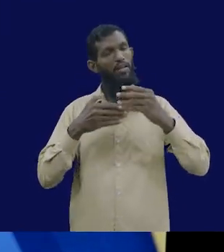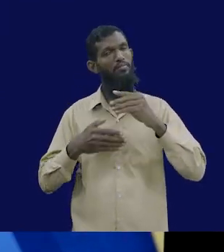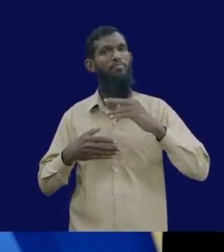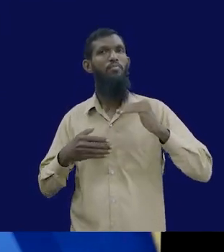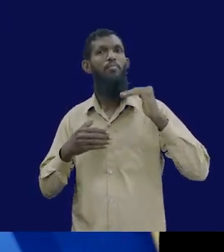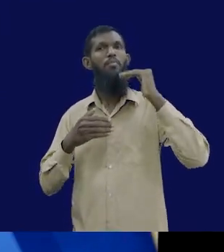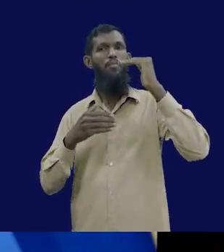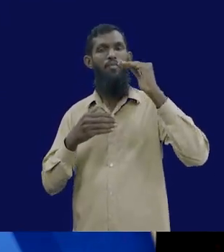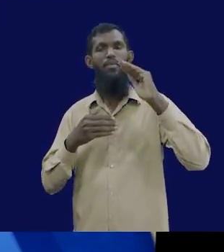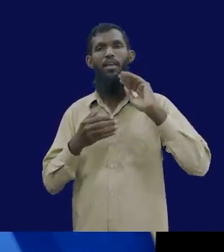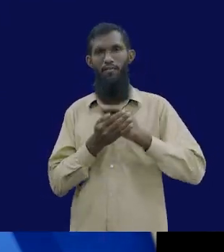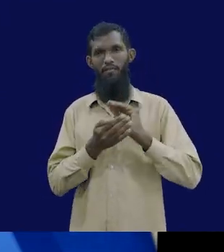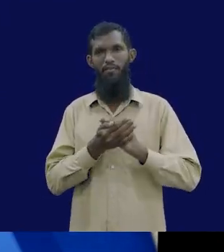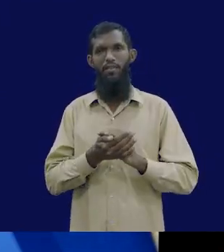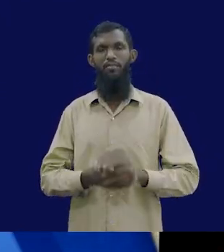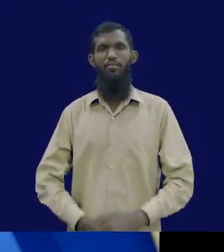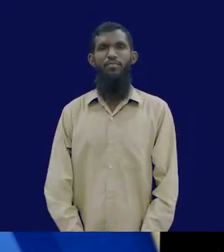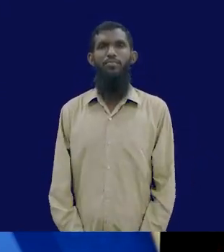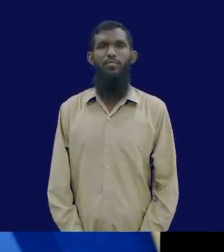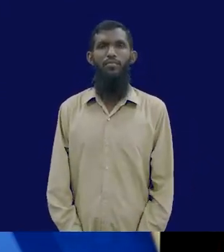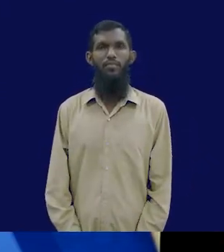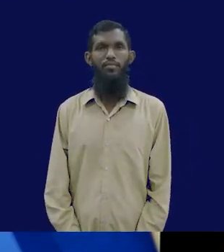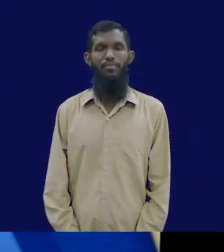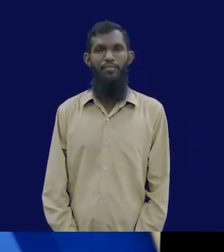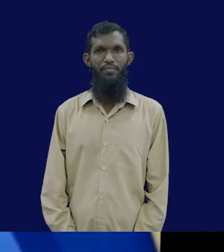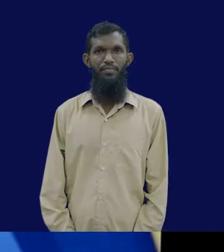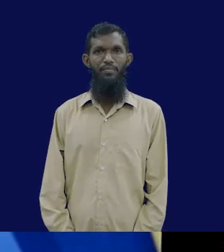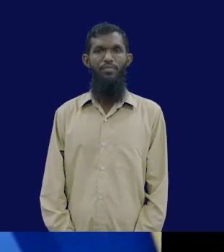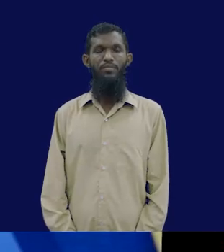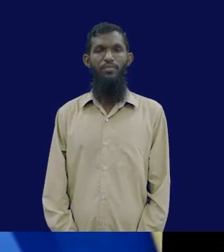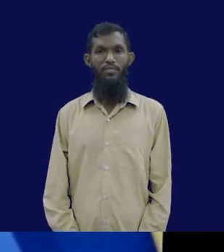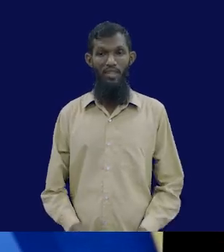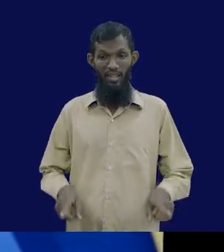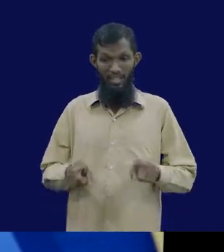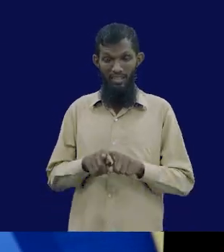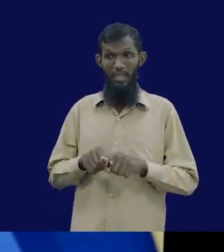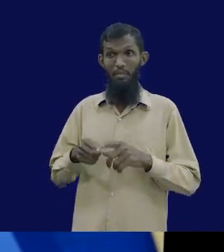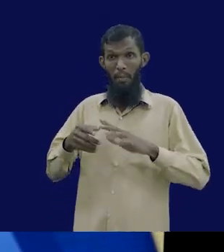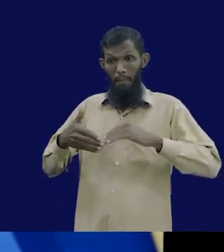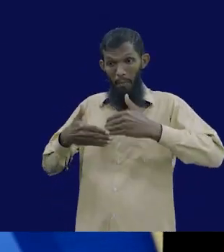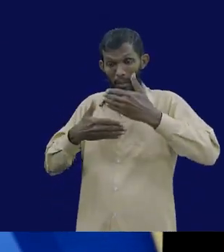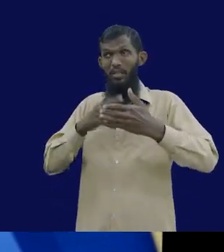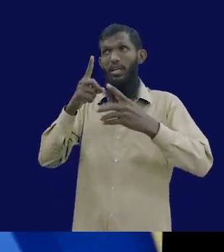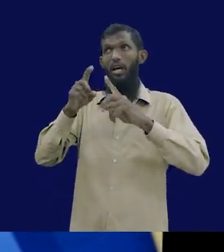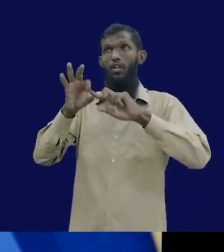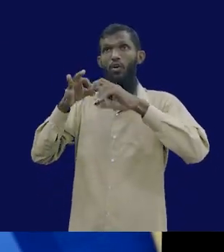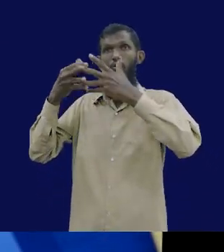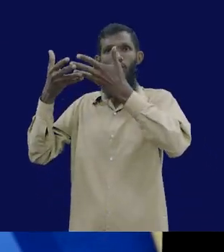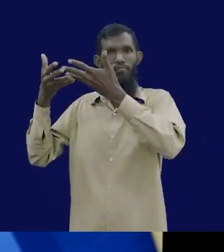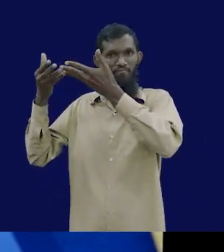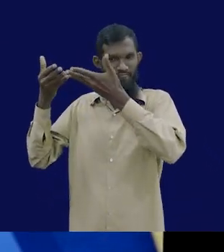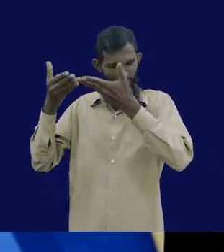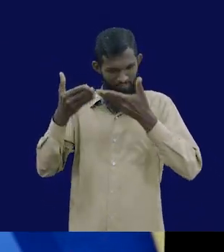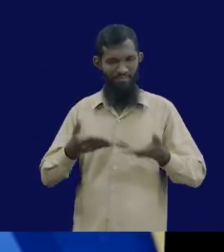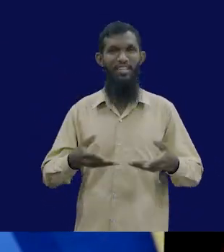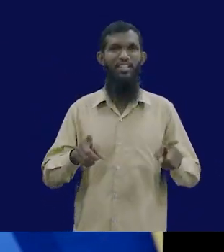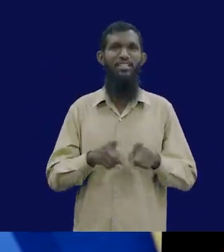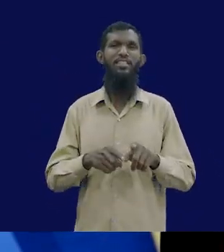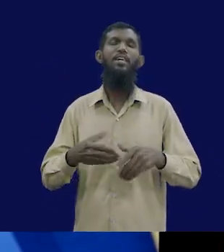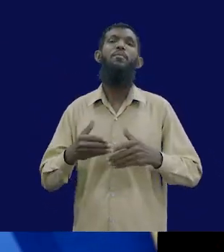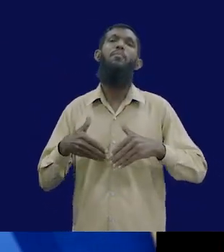It is the month where Allah subhanahu wa ta'ala revealed the Quran, guiding humanity to